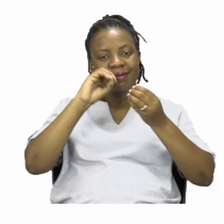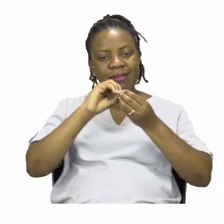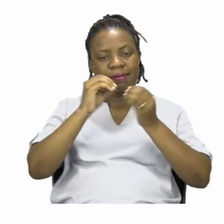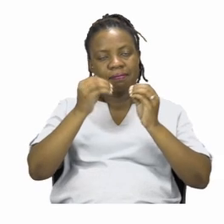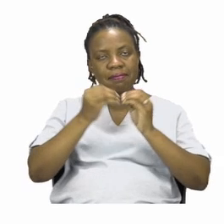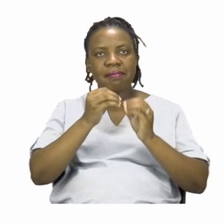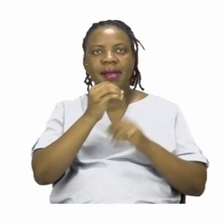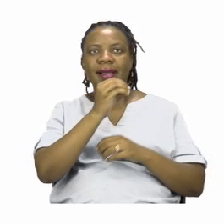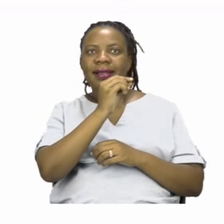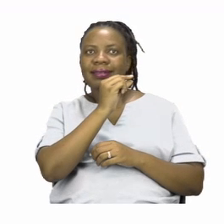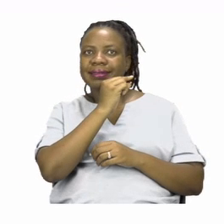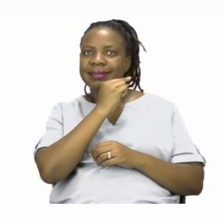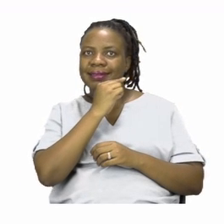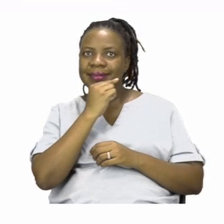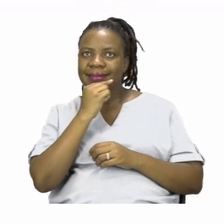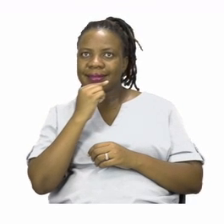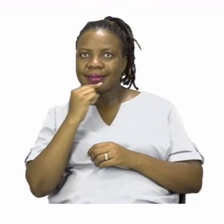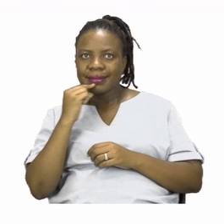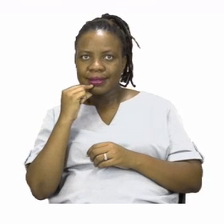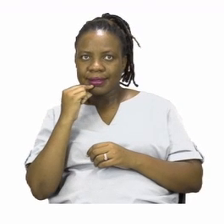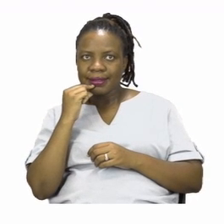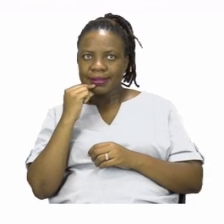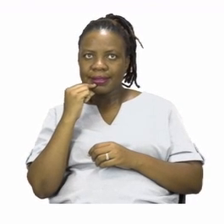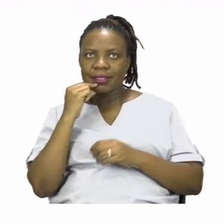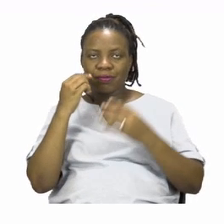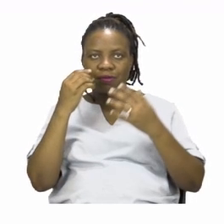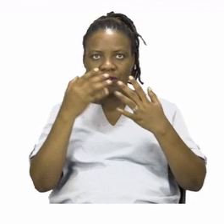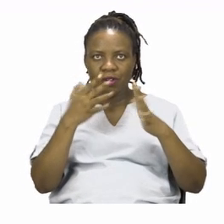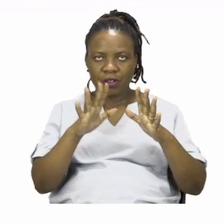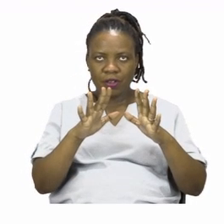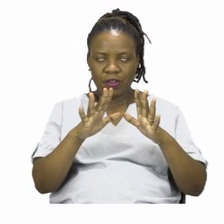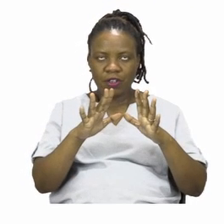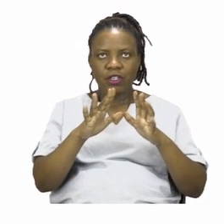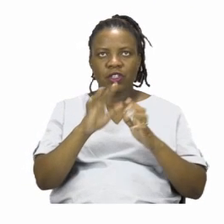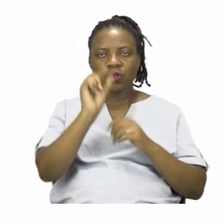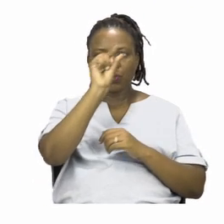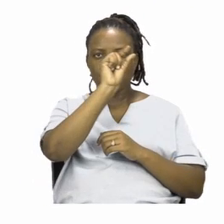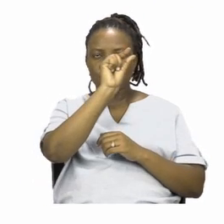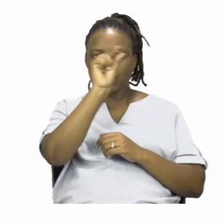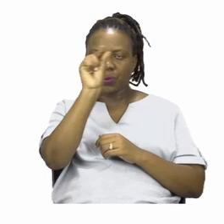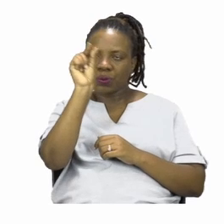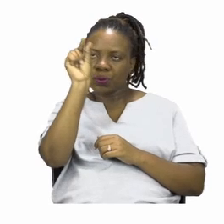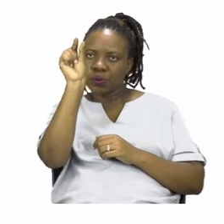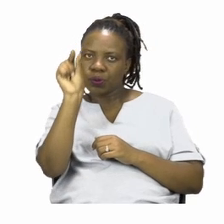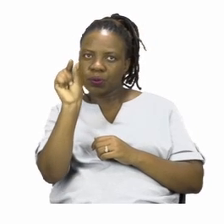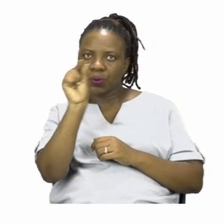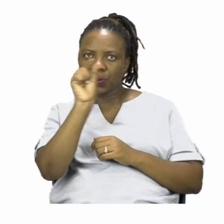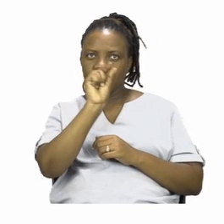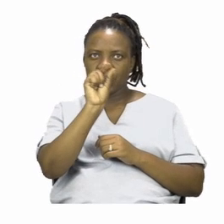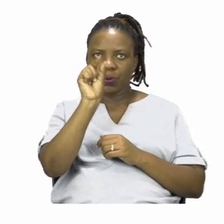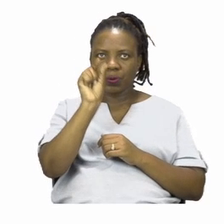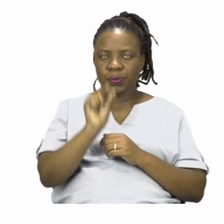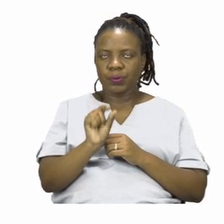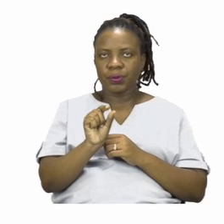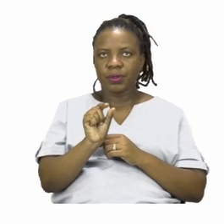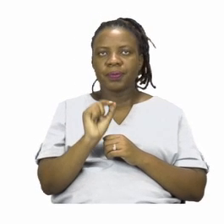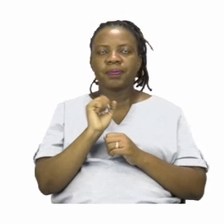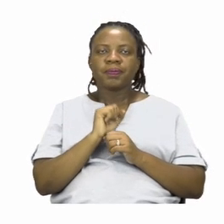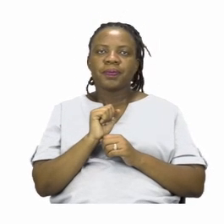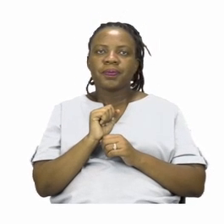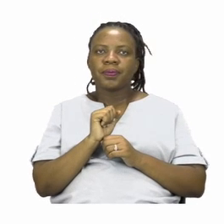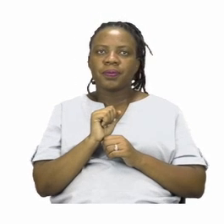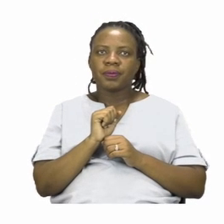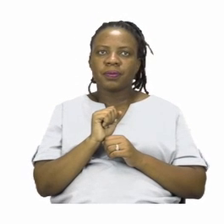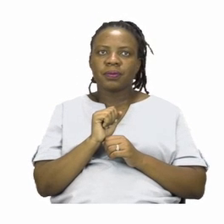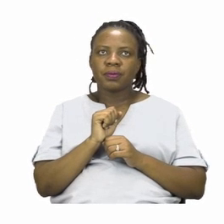complete the crossword puzzle. Now there, just at the bottom, you will see the crossword puzzle. And then